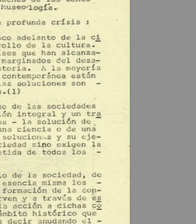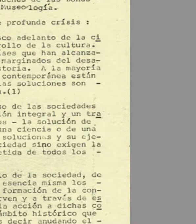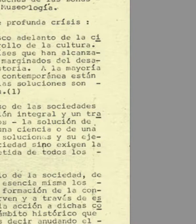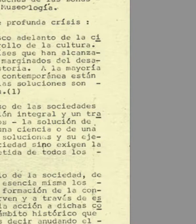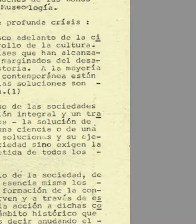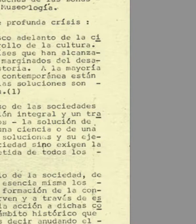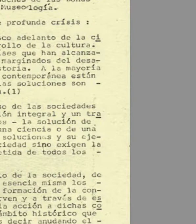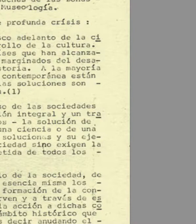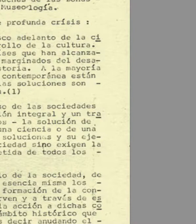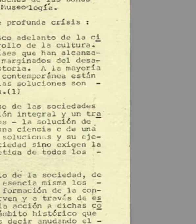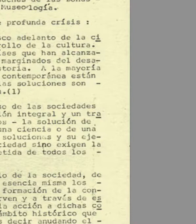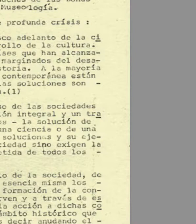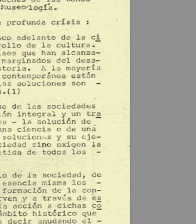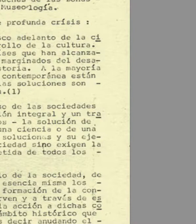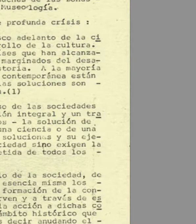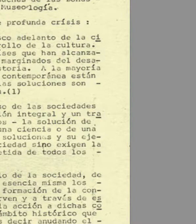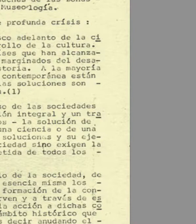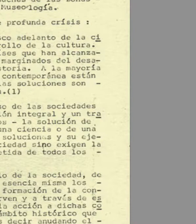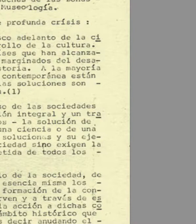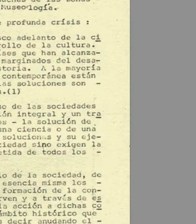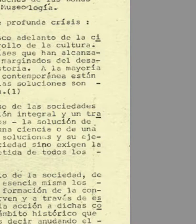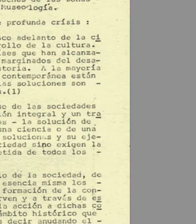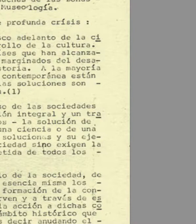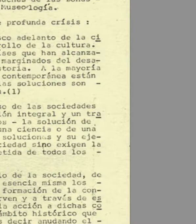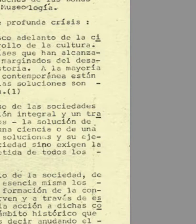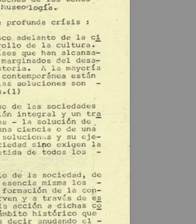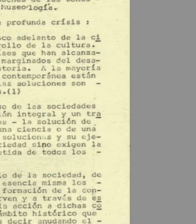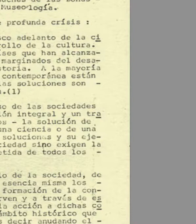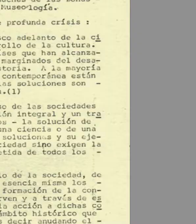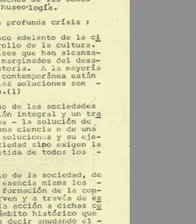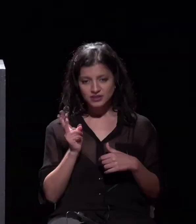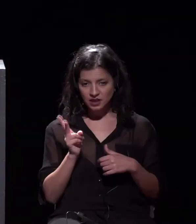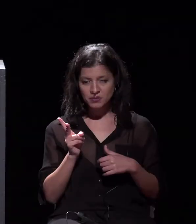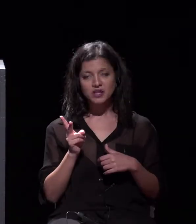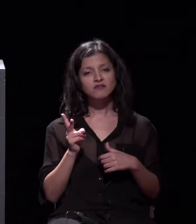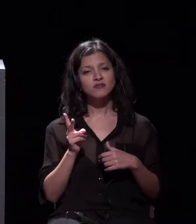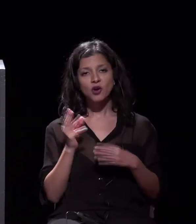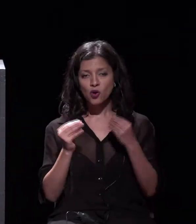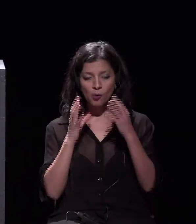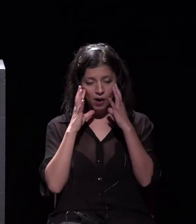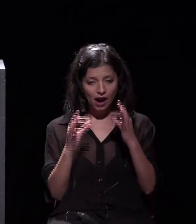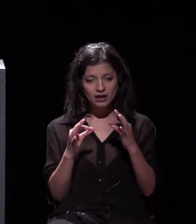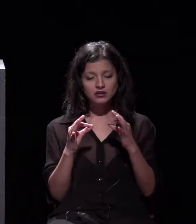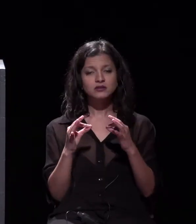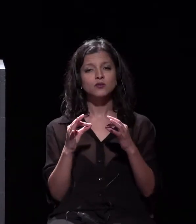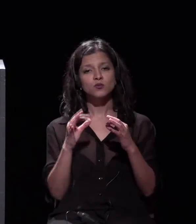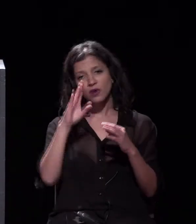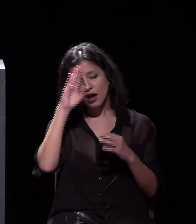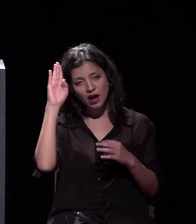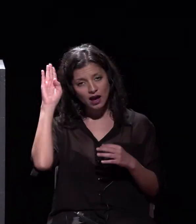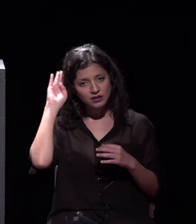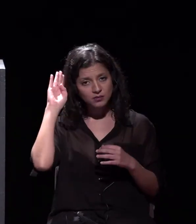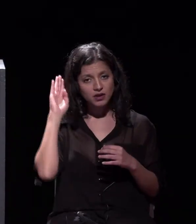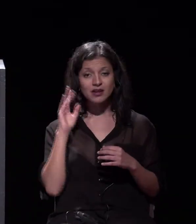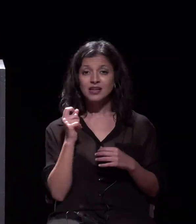of a great deal of scholarly attention. It's just that quite strangely, it has failed to transcend the world of museum studies into